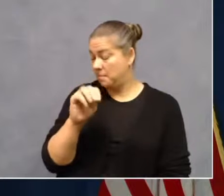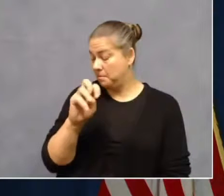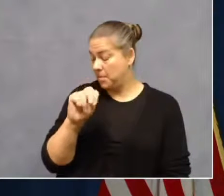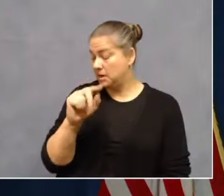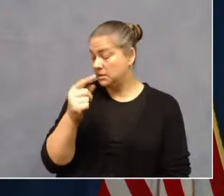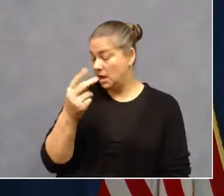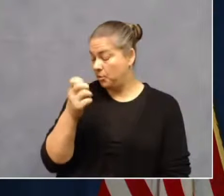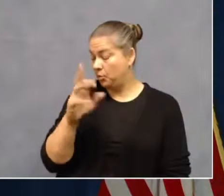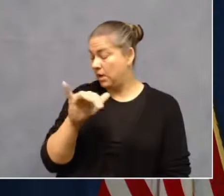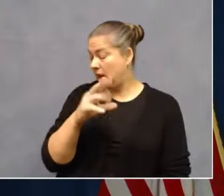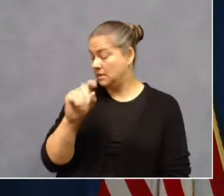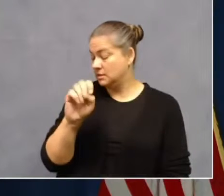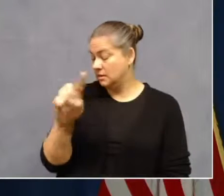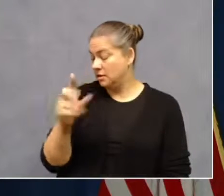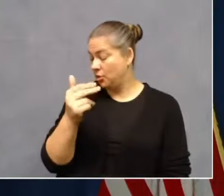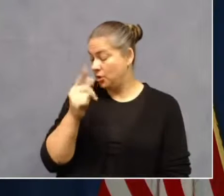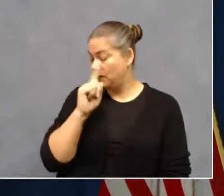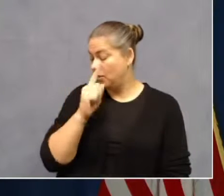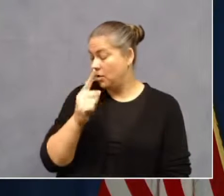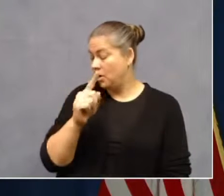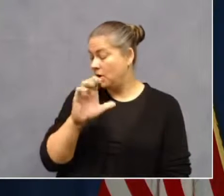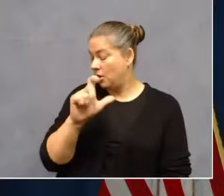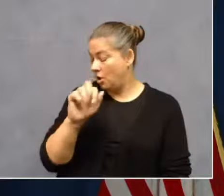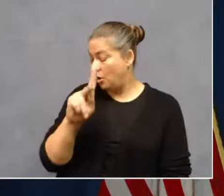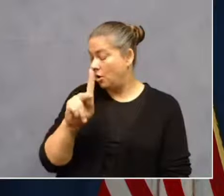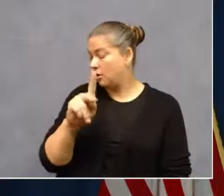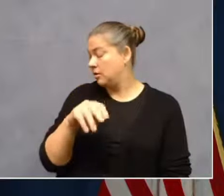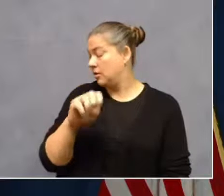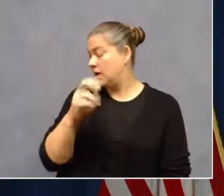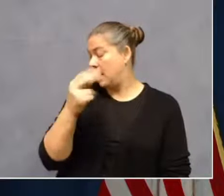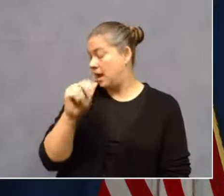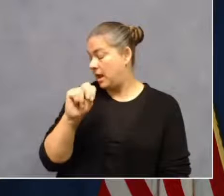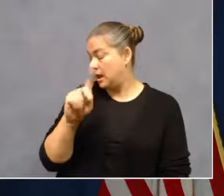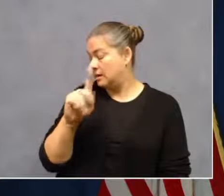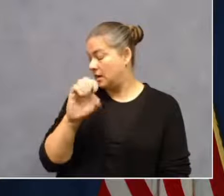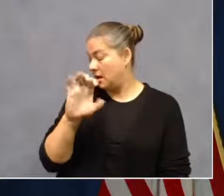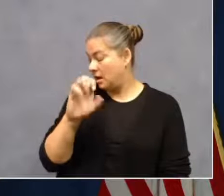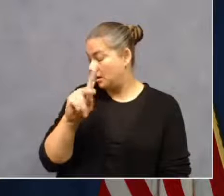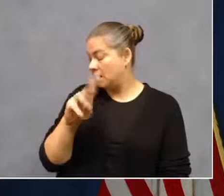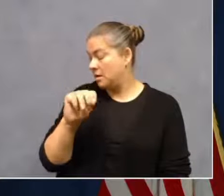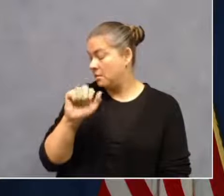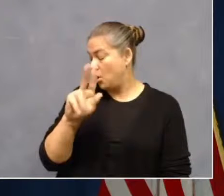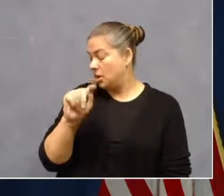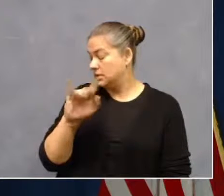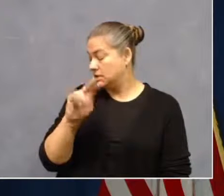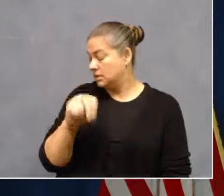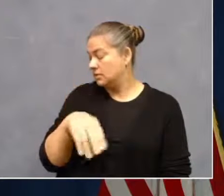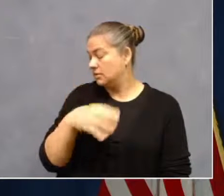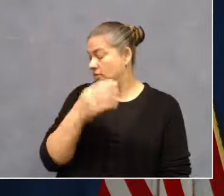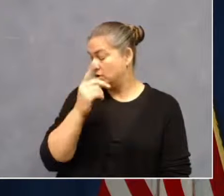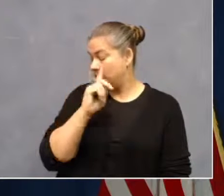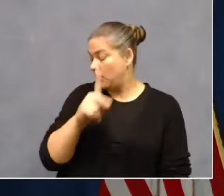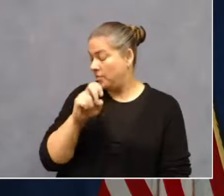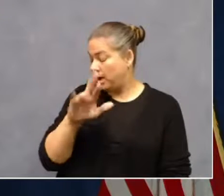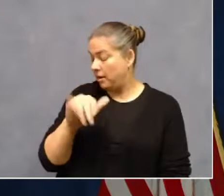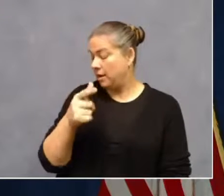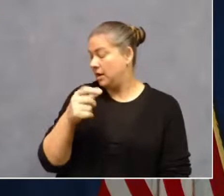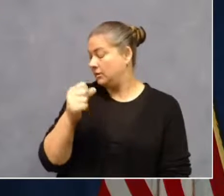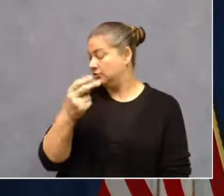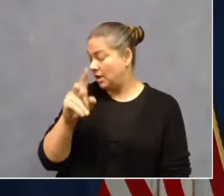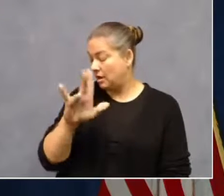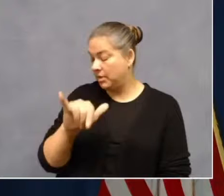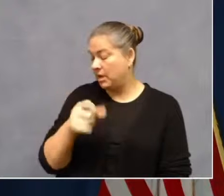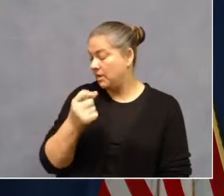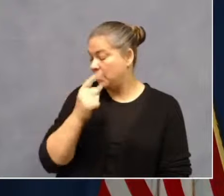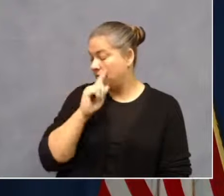Clark, Hancock, Martin, and Rockcastle. 12 for Boyd, Grant, Perry, Shelby. 11 for